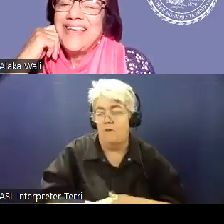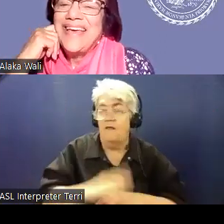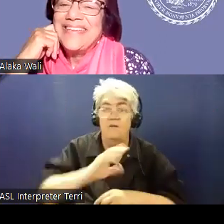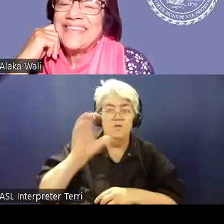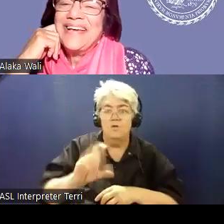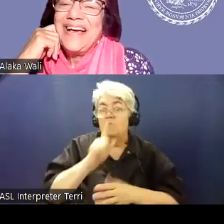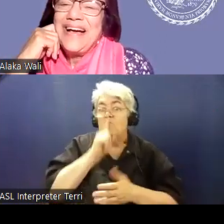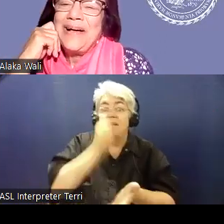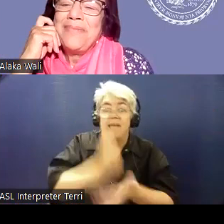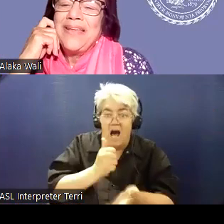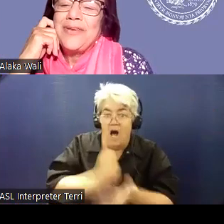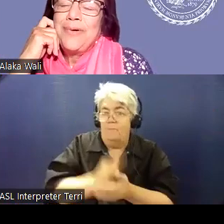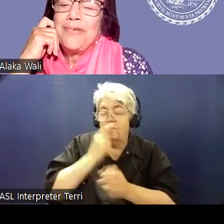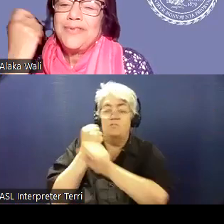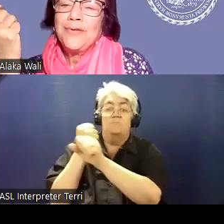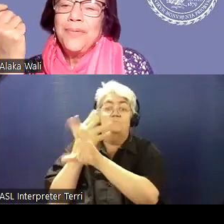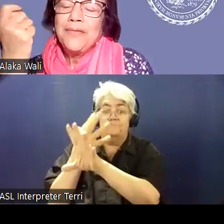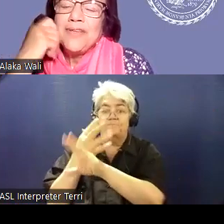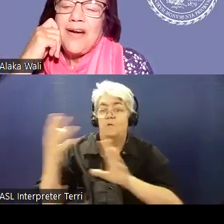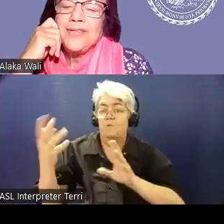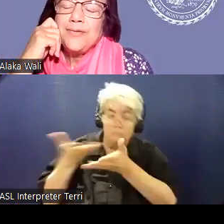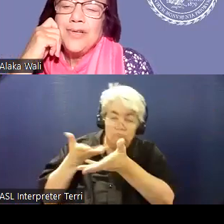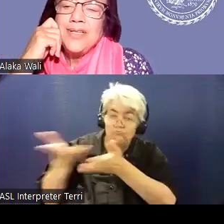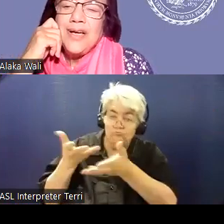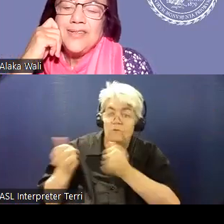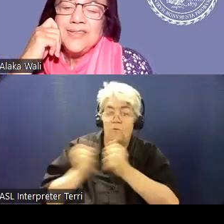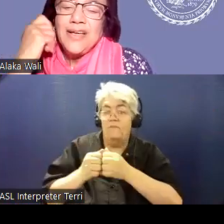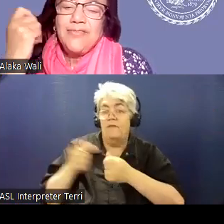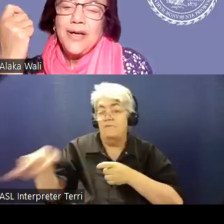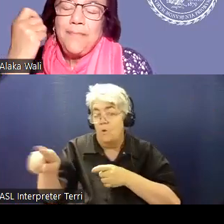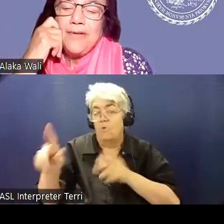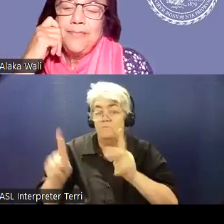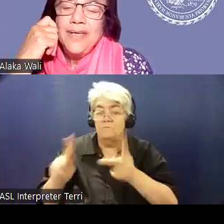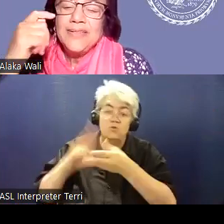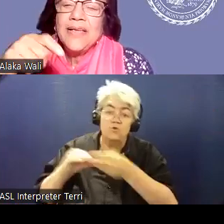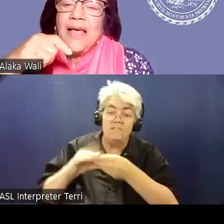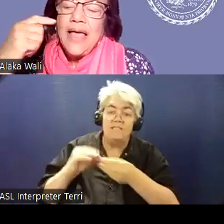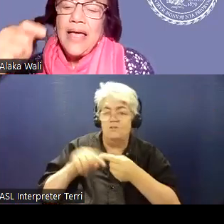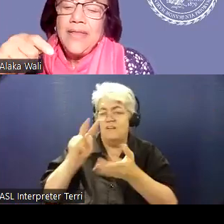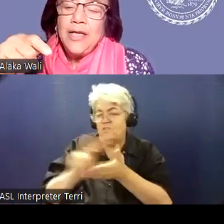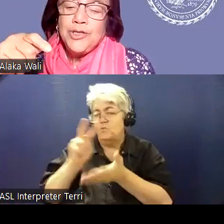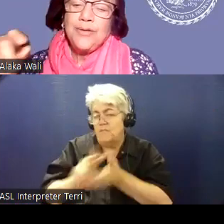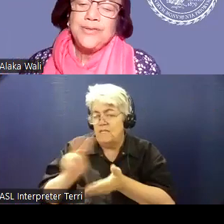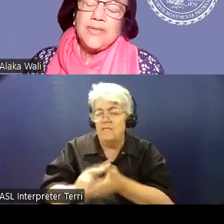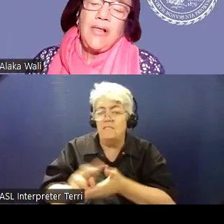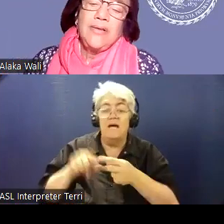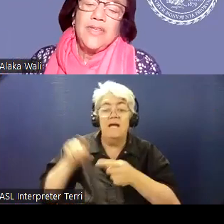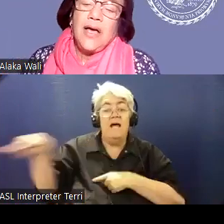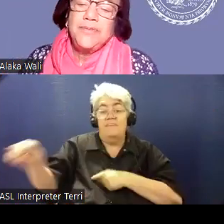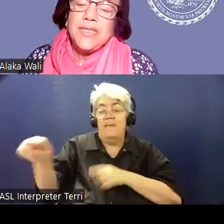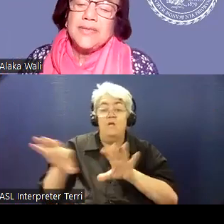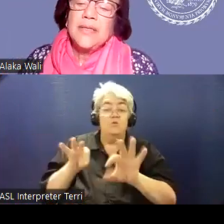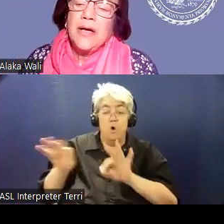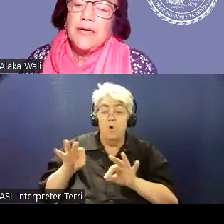this case. And so we were Zooming with our storytellers every couple of weeks, and they chose all of